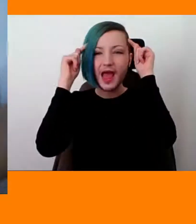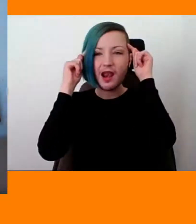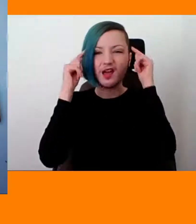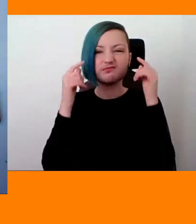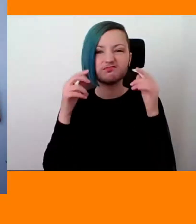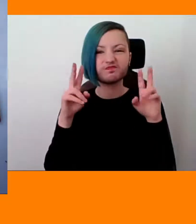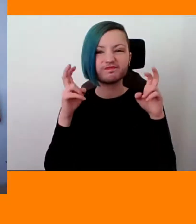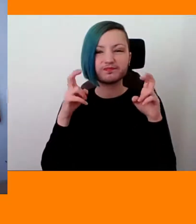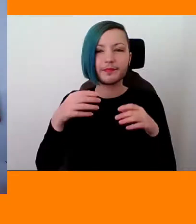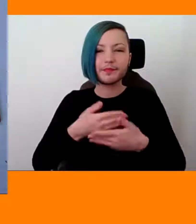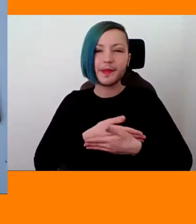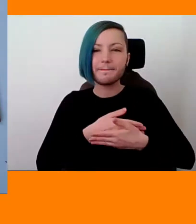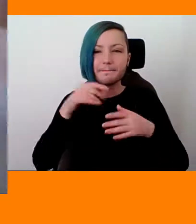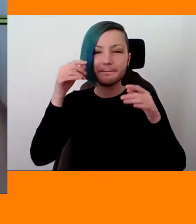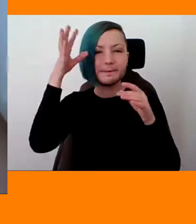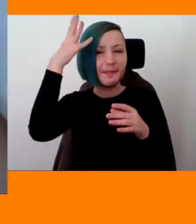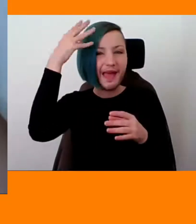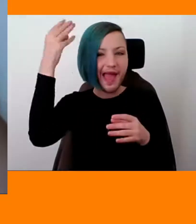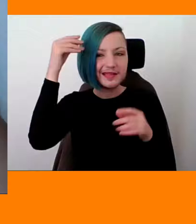essentially.